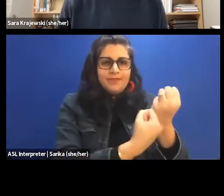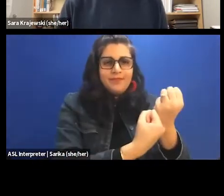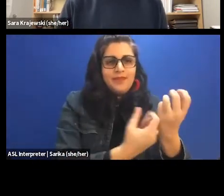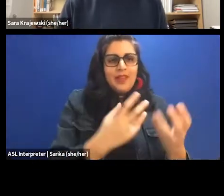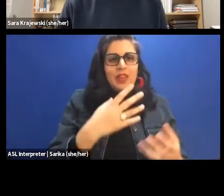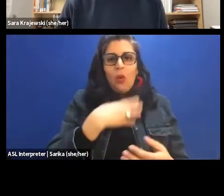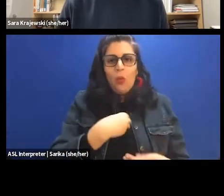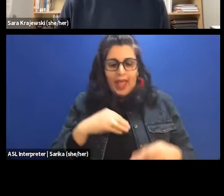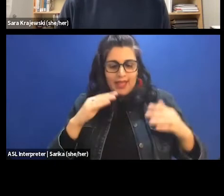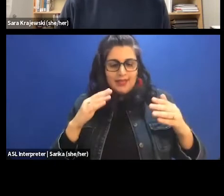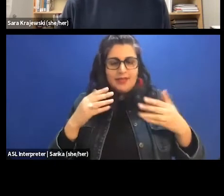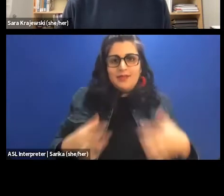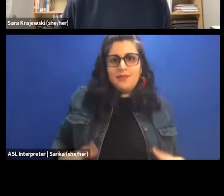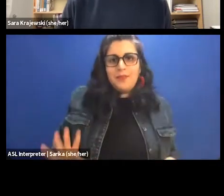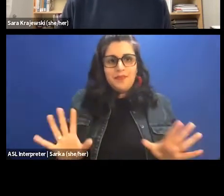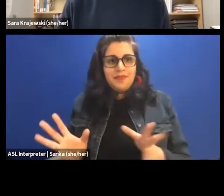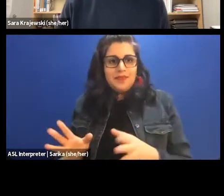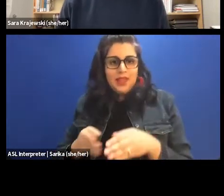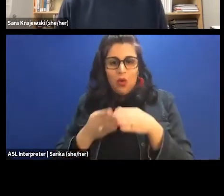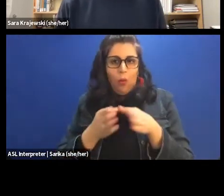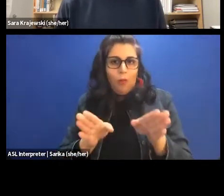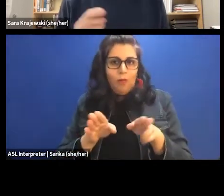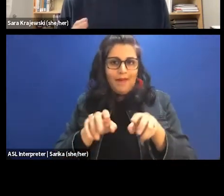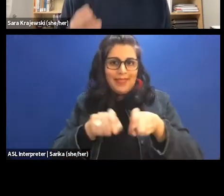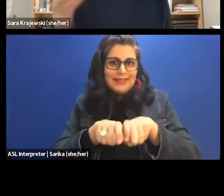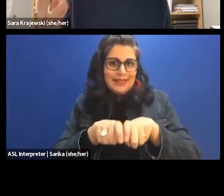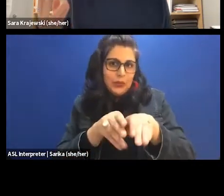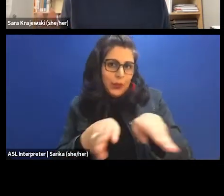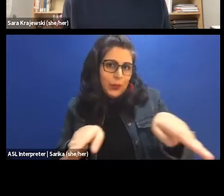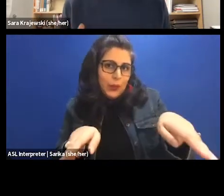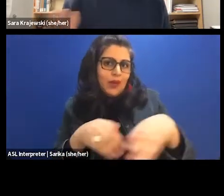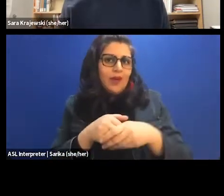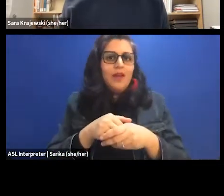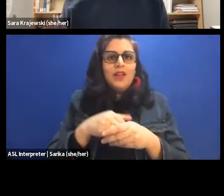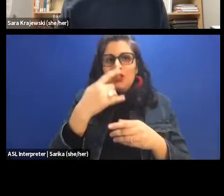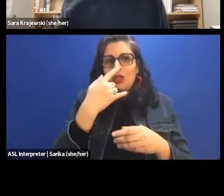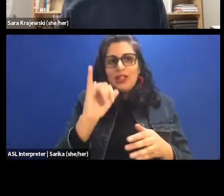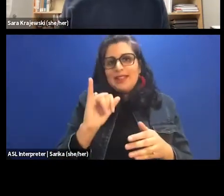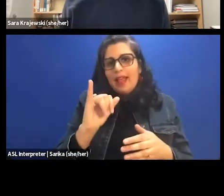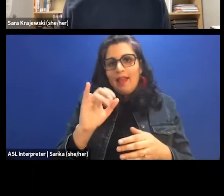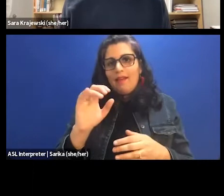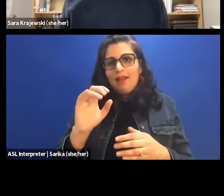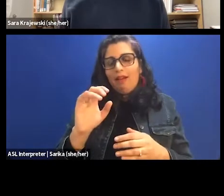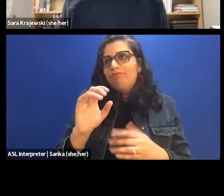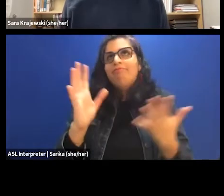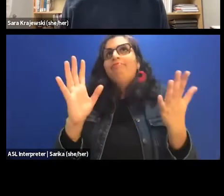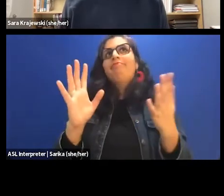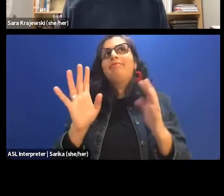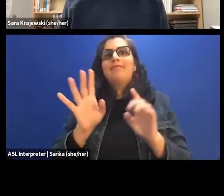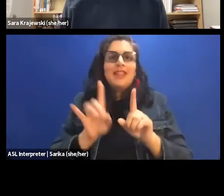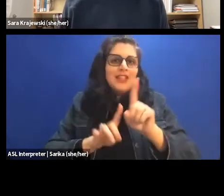that opens teasingly below her knees. She's almost a starlet in one of Gelman's films that